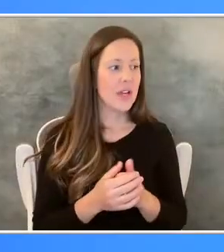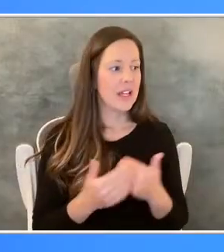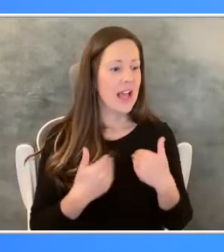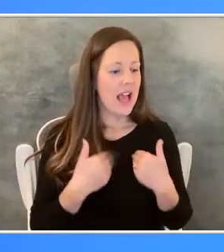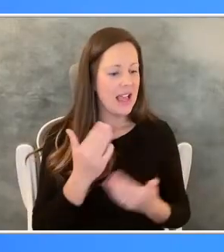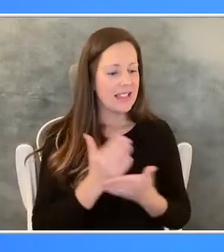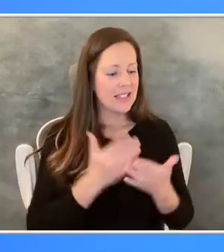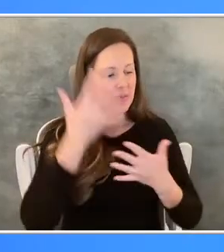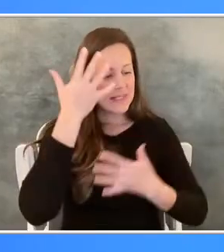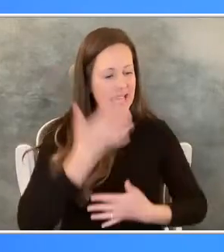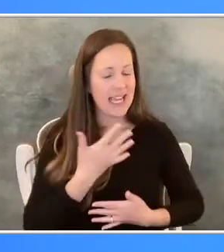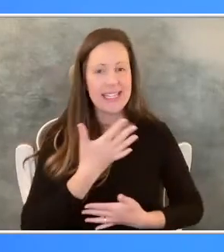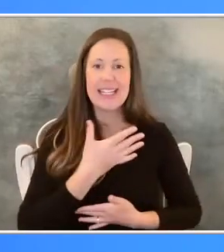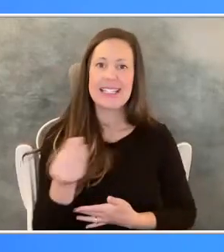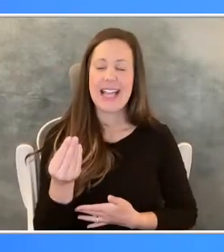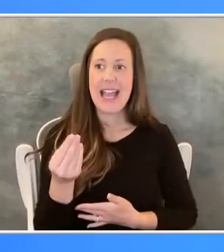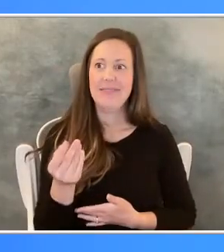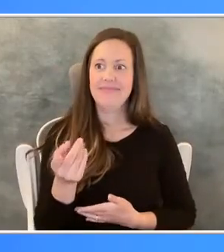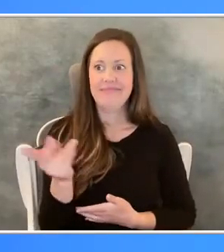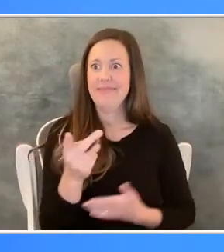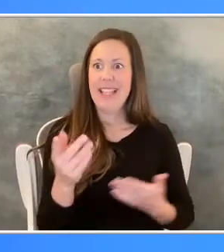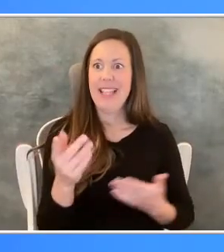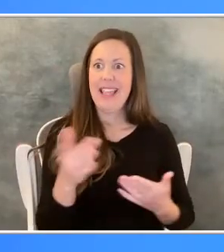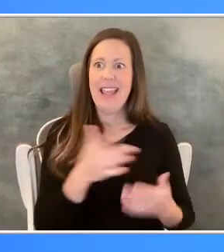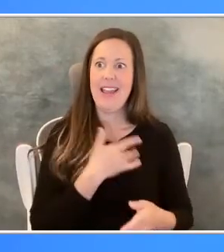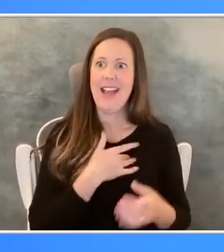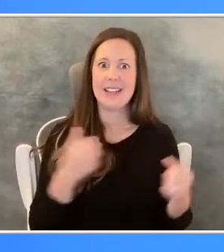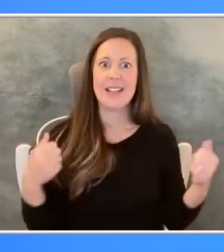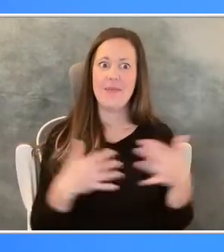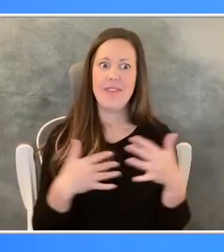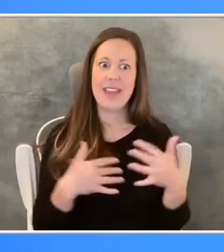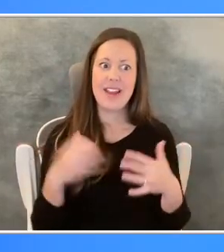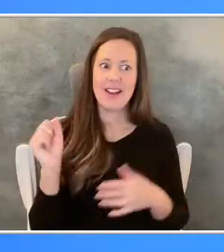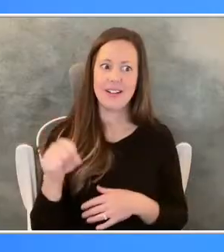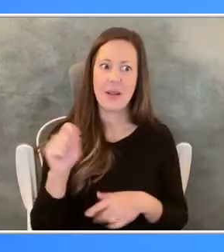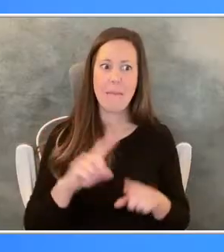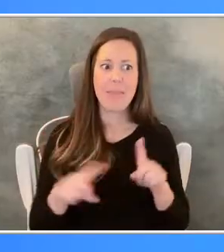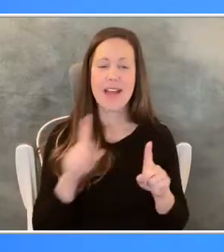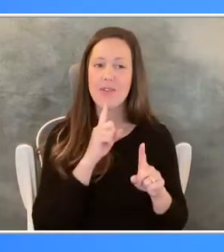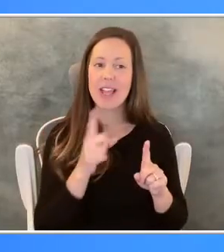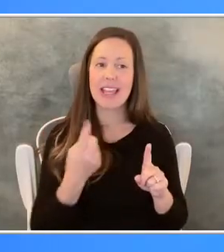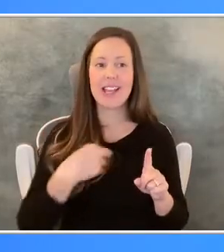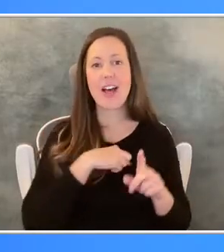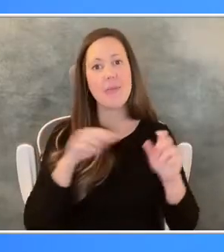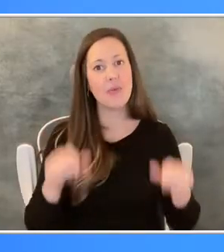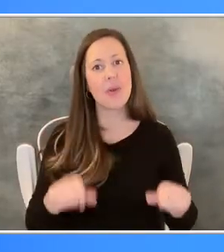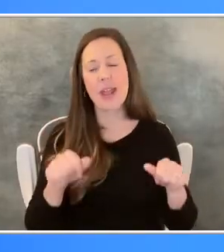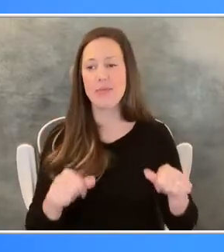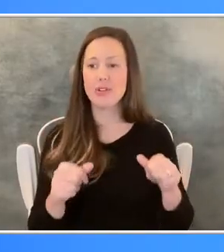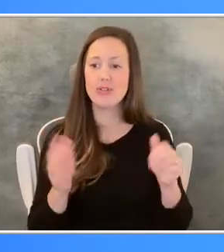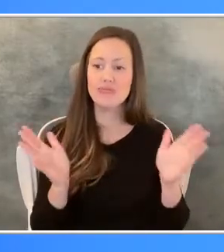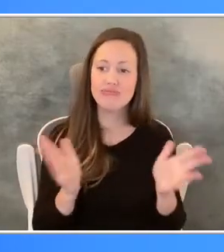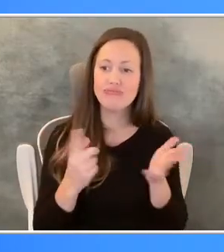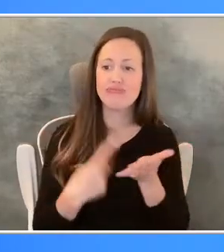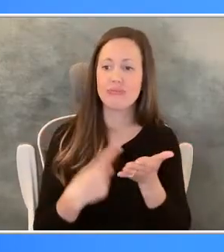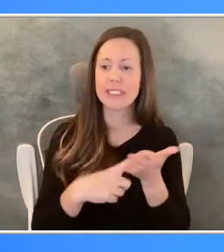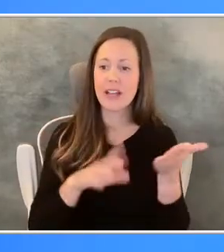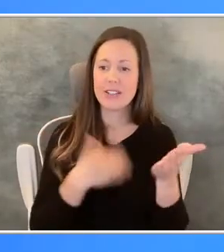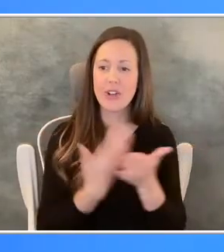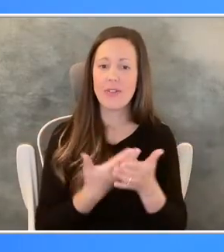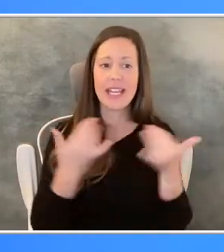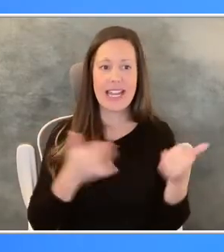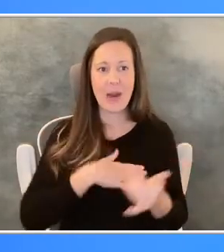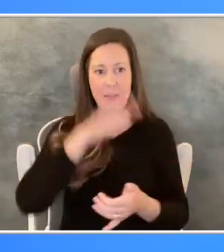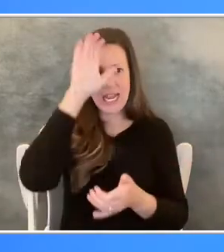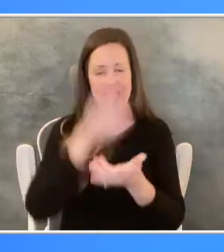had fear, and but we were able to talk through all of it. My now husband, Chris, was by